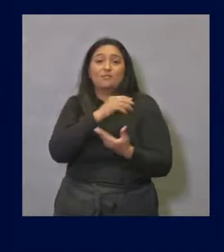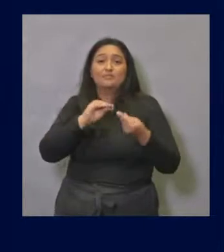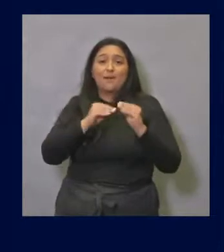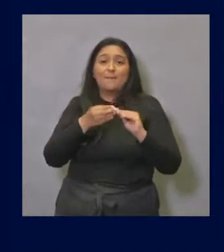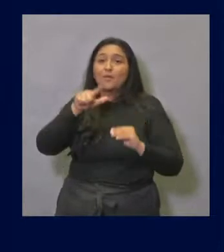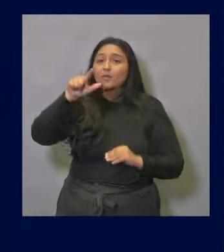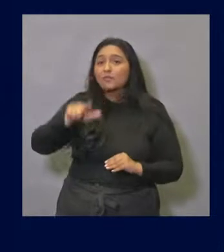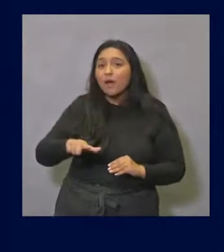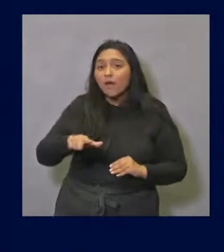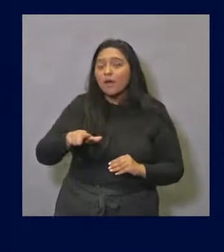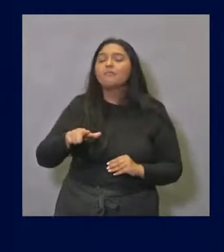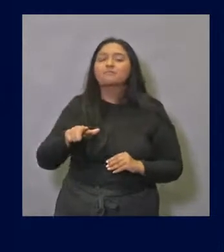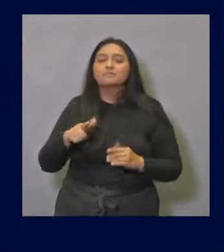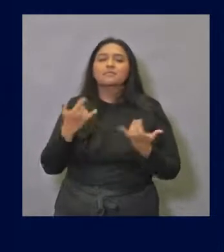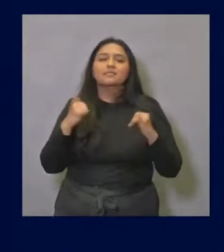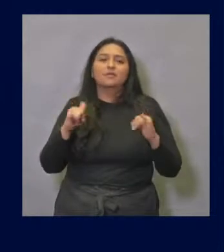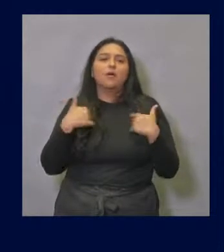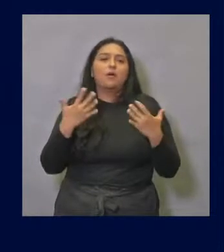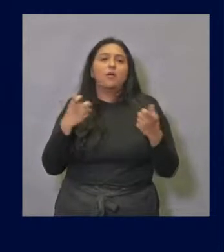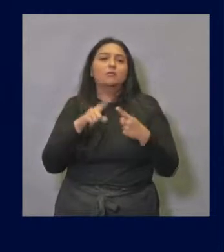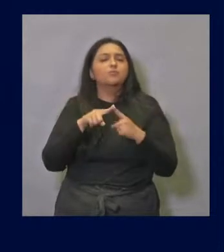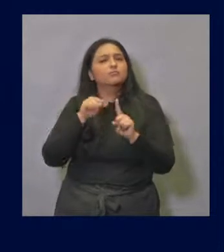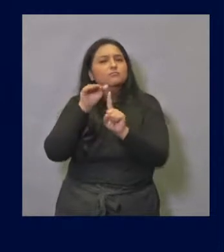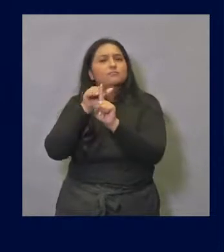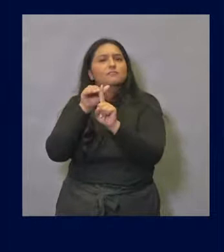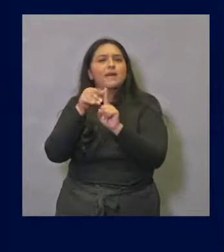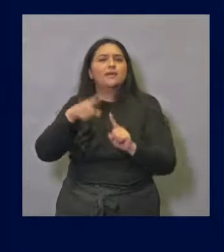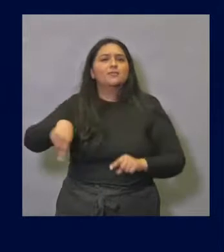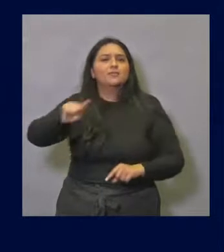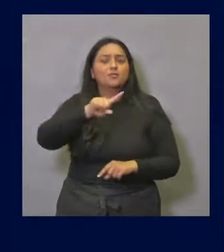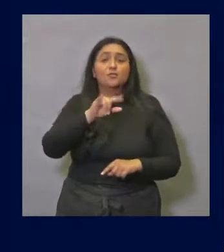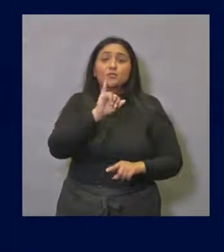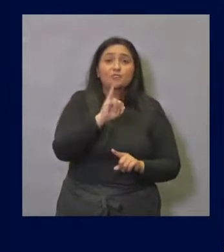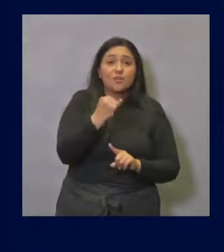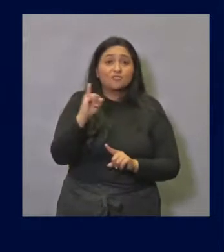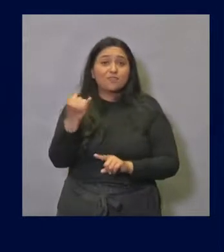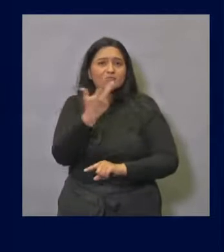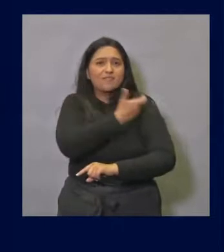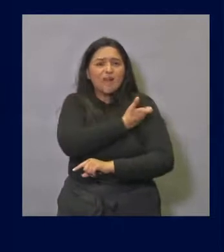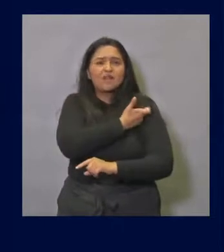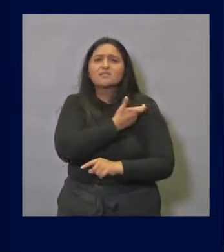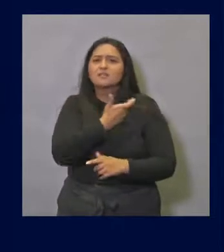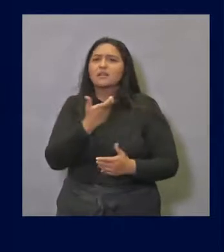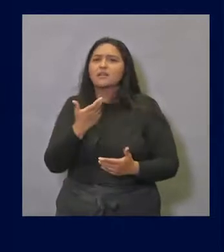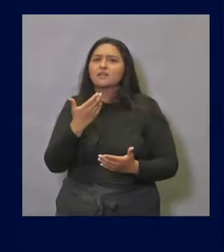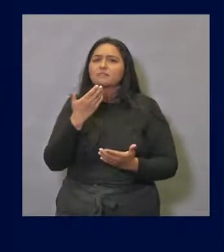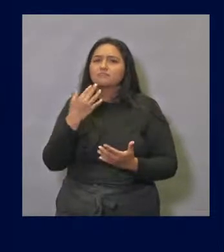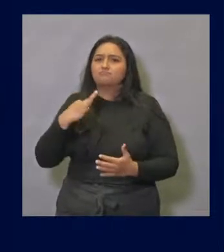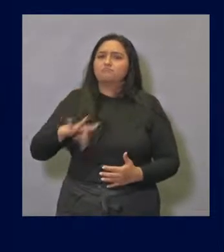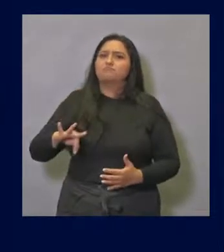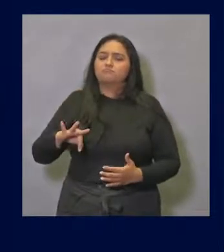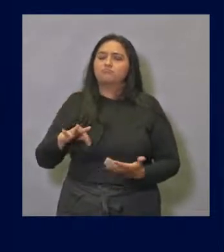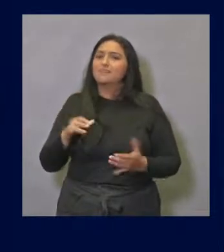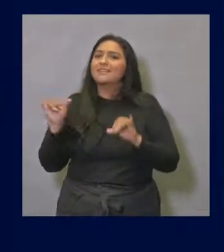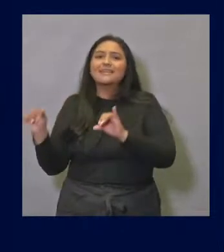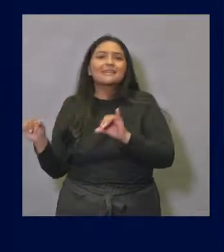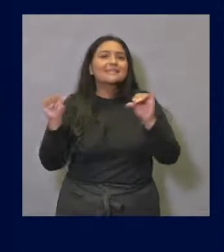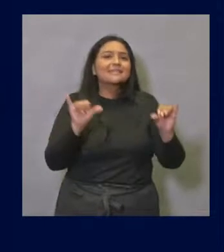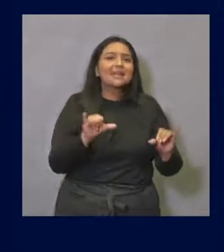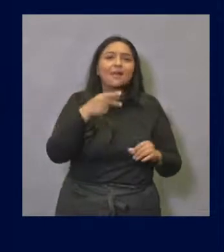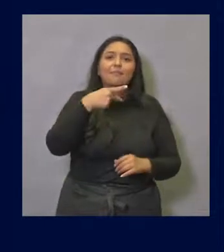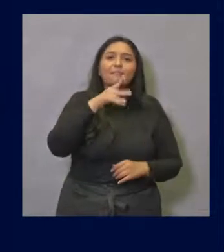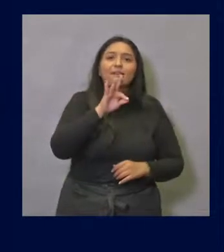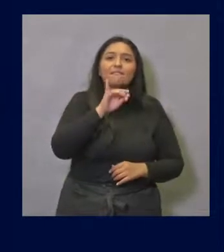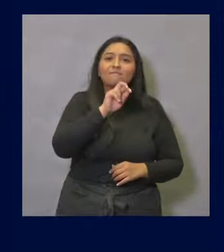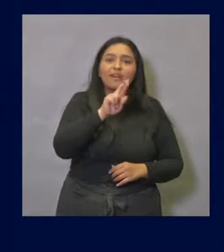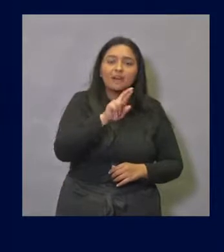remind everyone of the advantage of the Johnson & Johnson vaccine, which, like the Pfizer and Moderna vaccines, are shown to